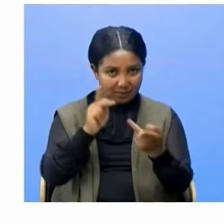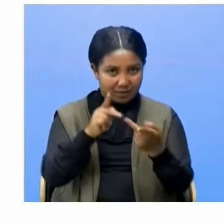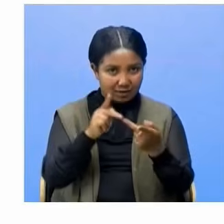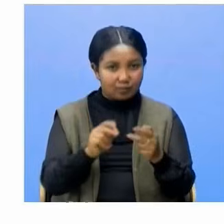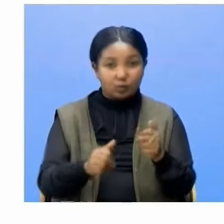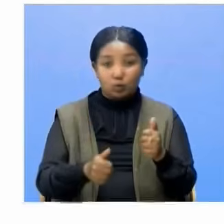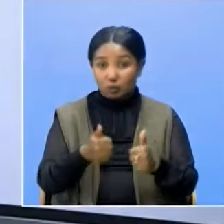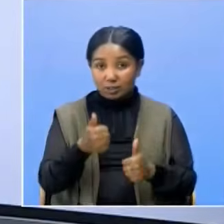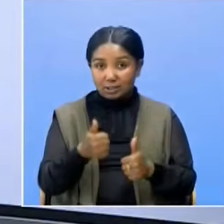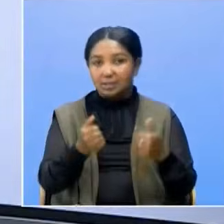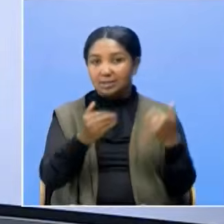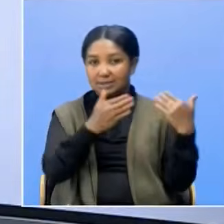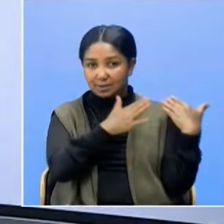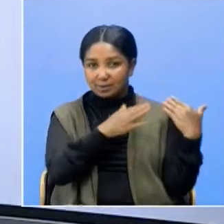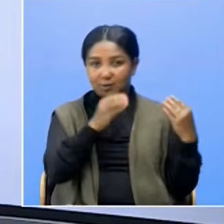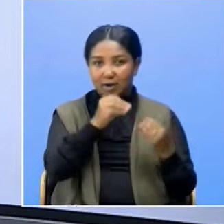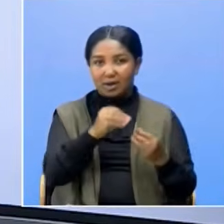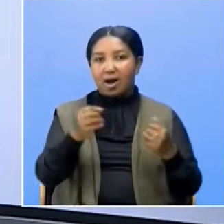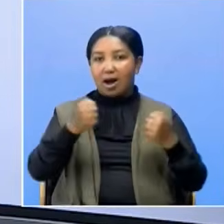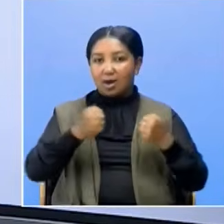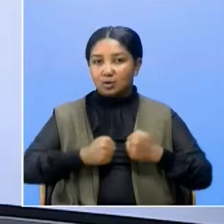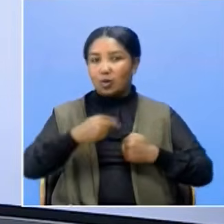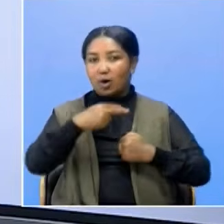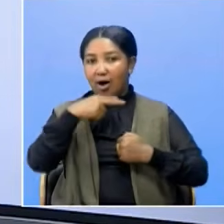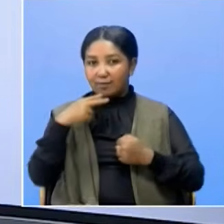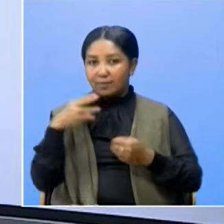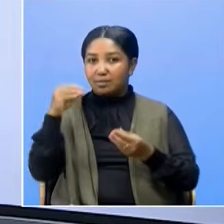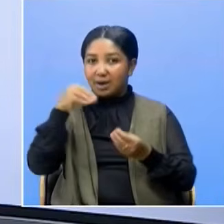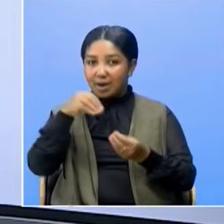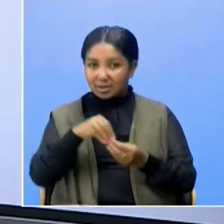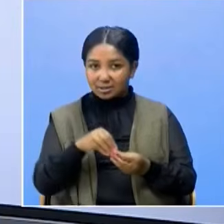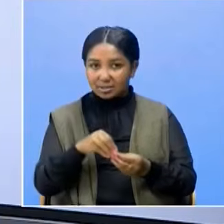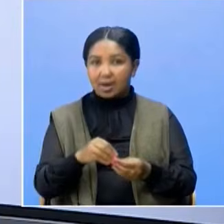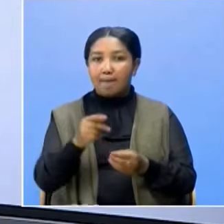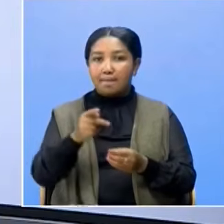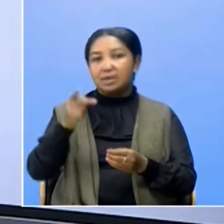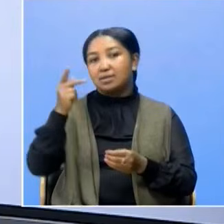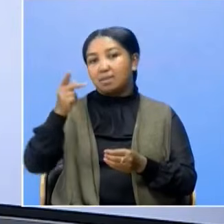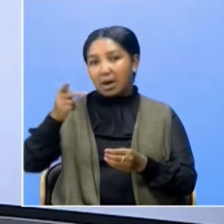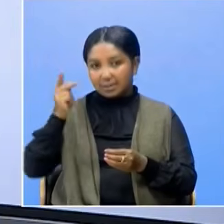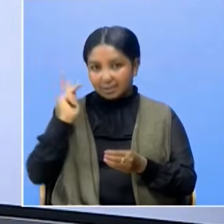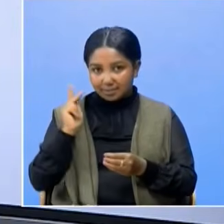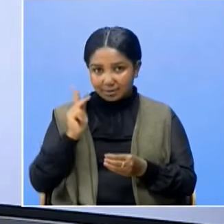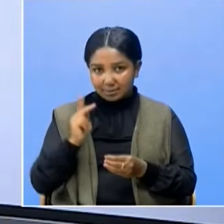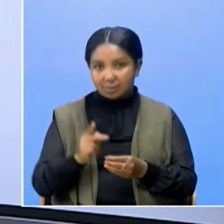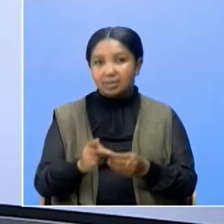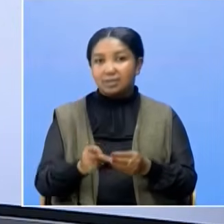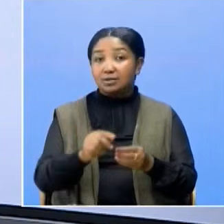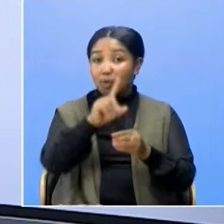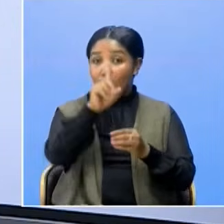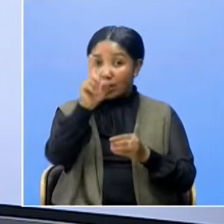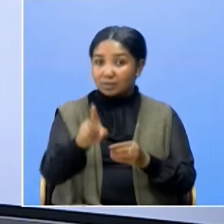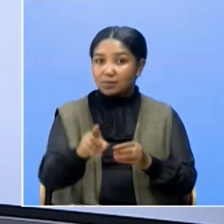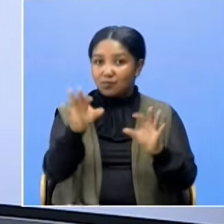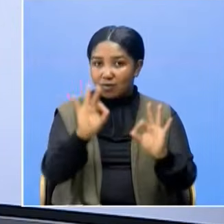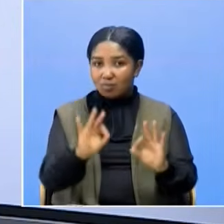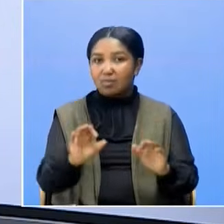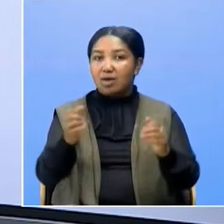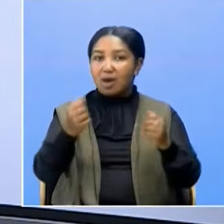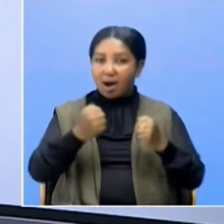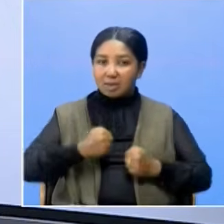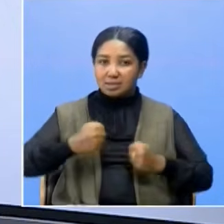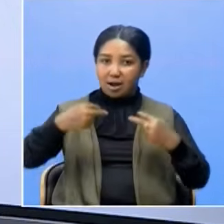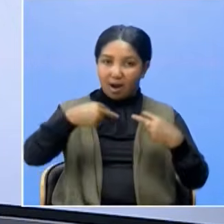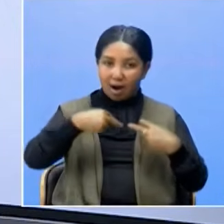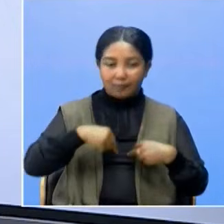which is subject plus has or have plus past participle in the question form, has or have